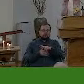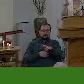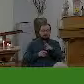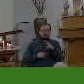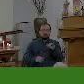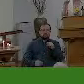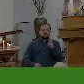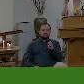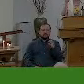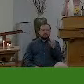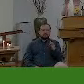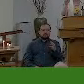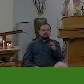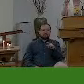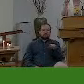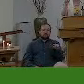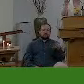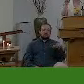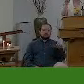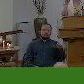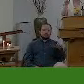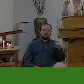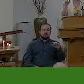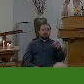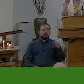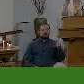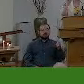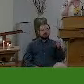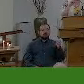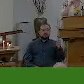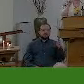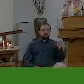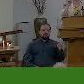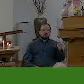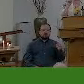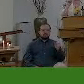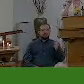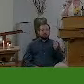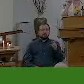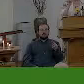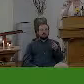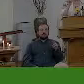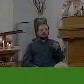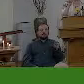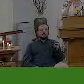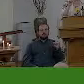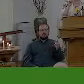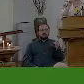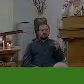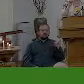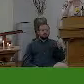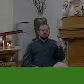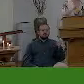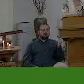Please see Jean Vestia or Meryl, which I'm not sure if Meryl's here